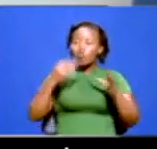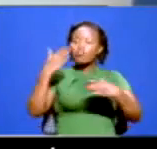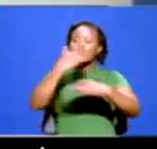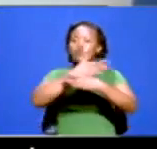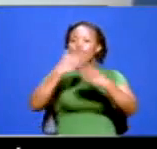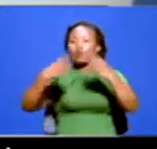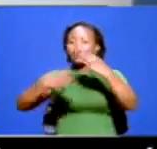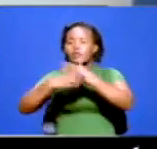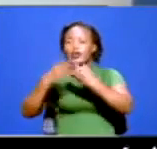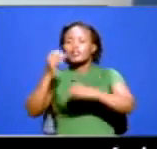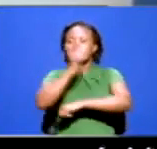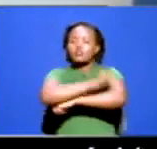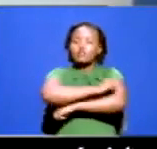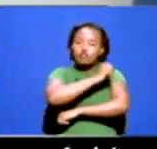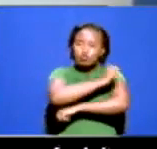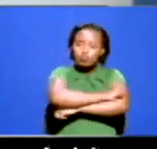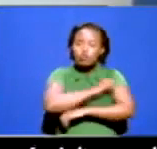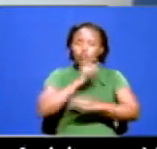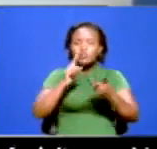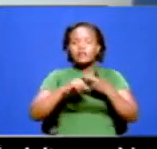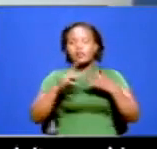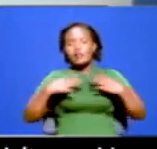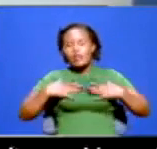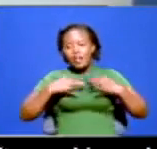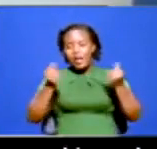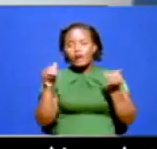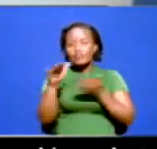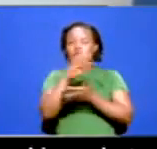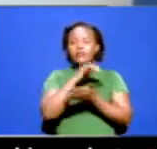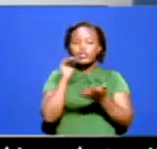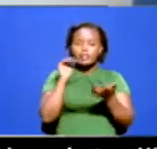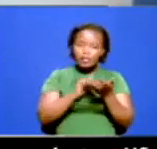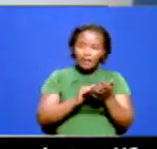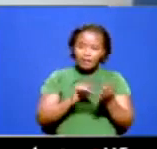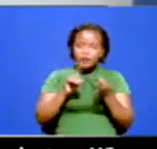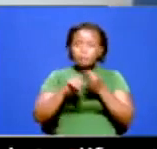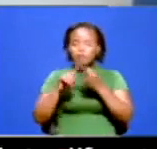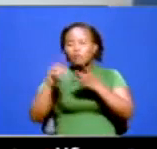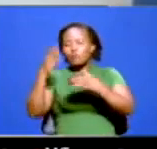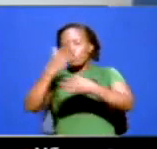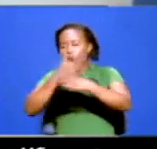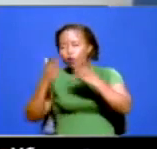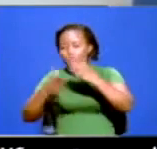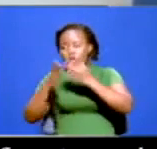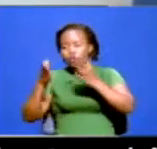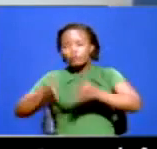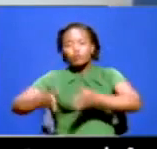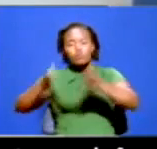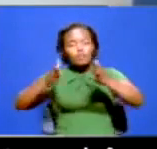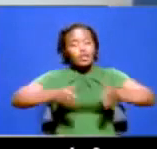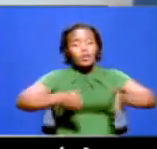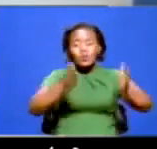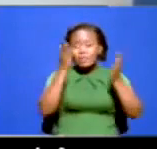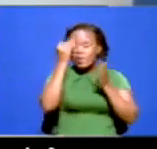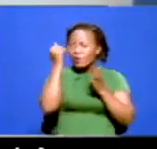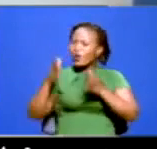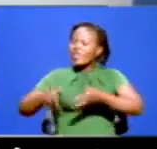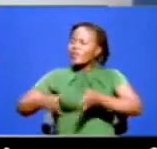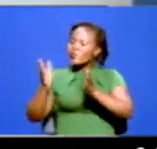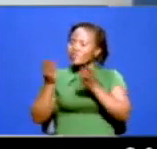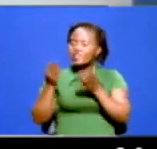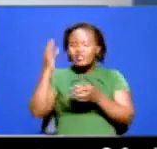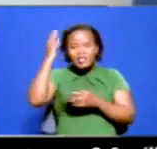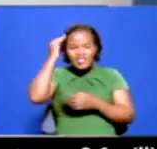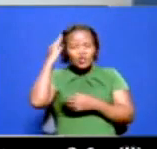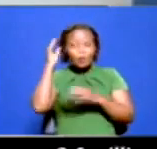are going to do health centers, who are going to do roads, because there are no roads out there, who